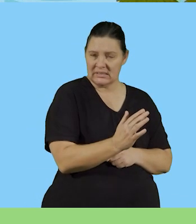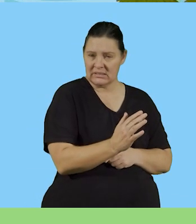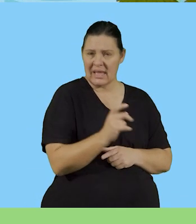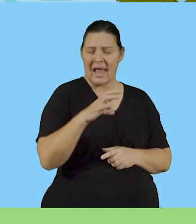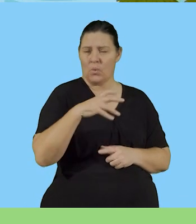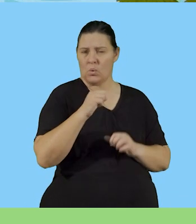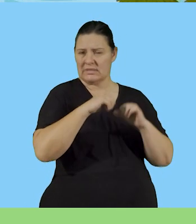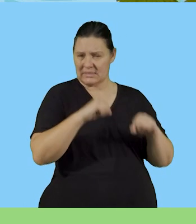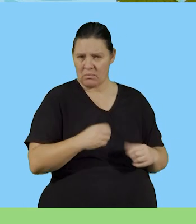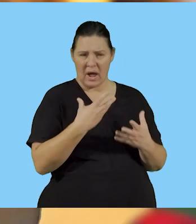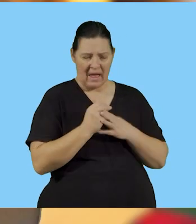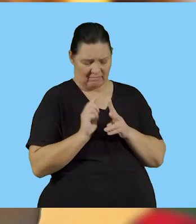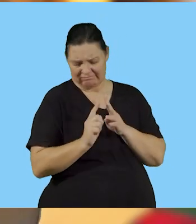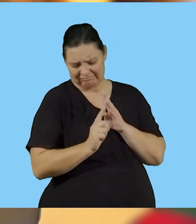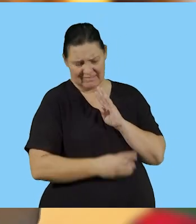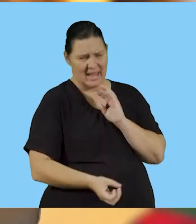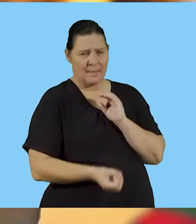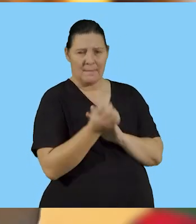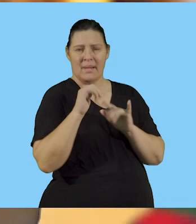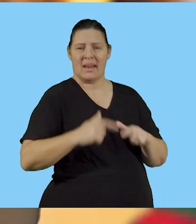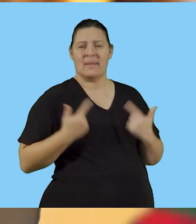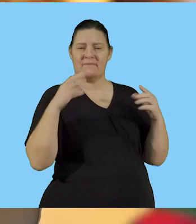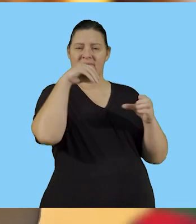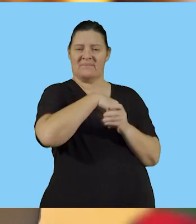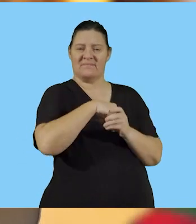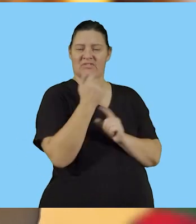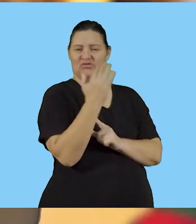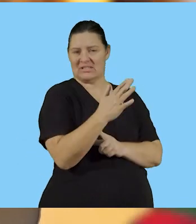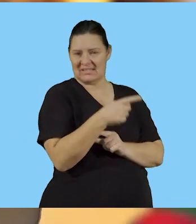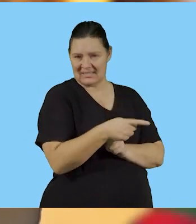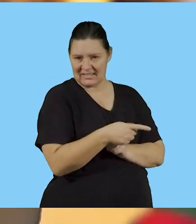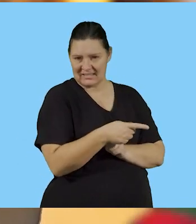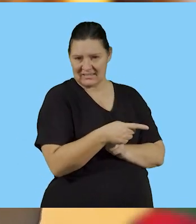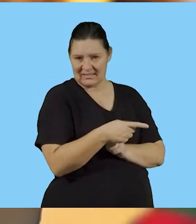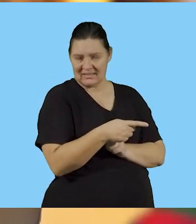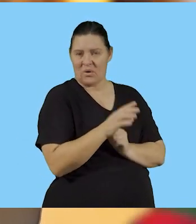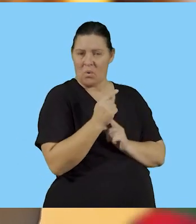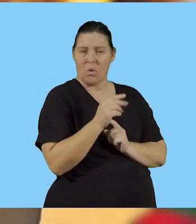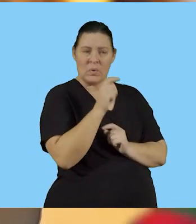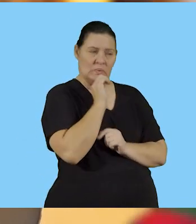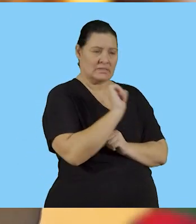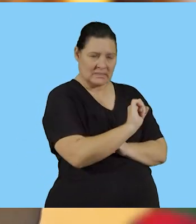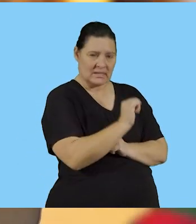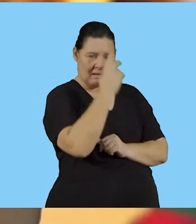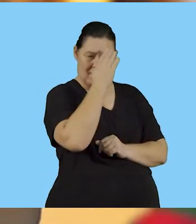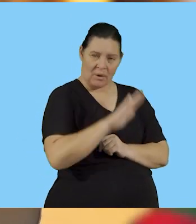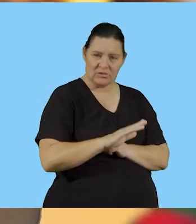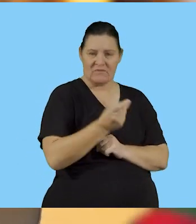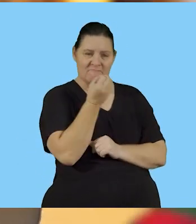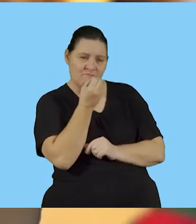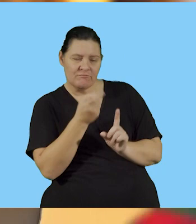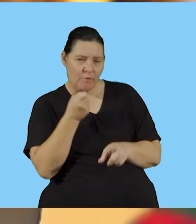an ecosystem because we can have different organisms occupying the tree or using the tree as their